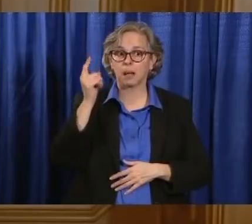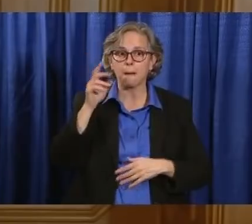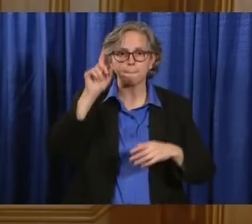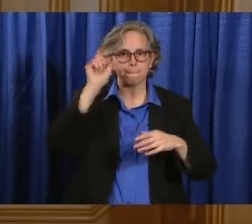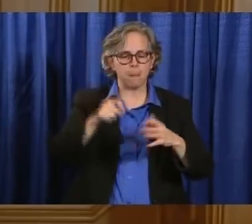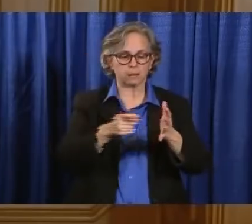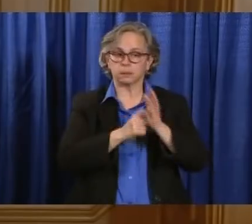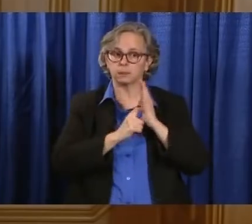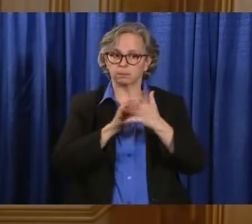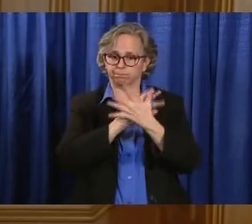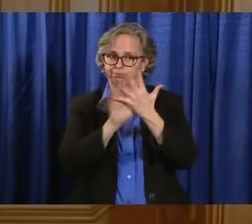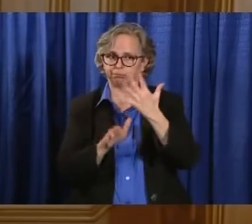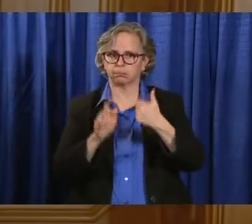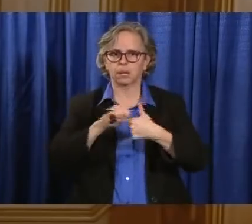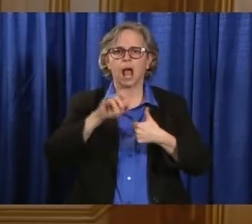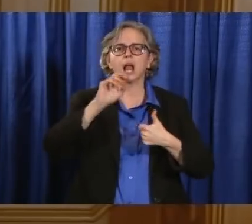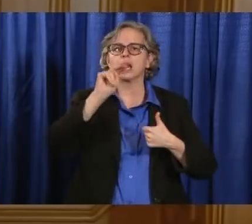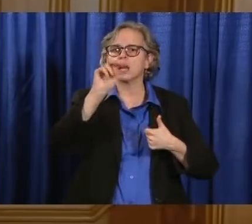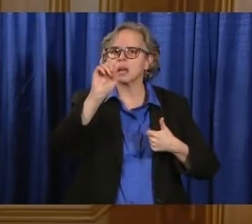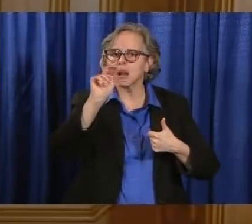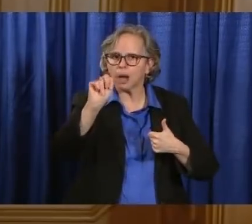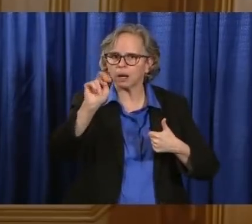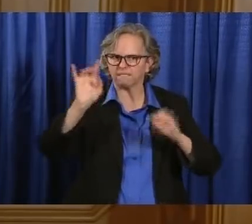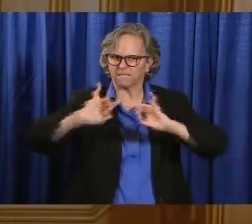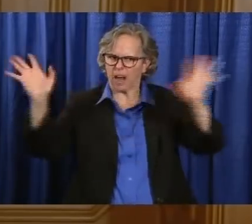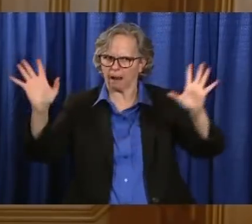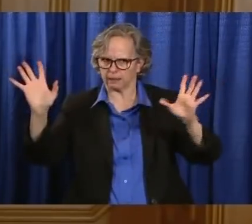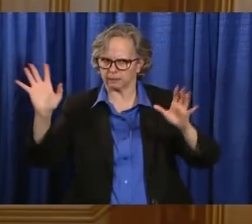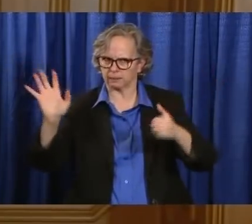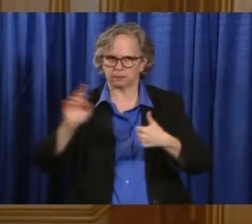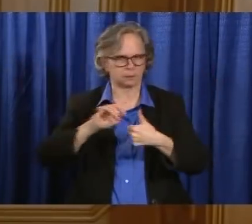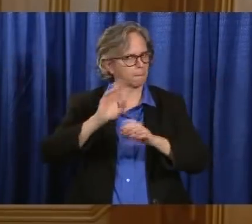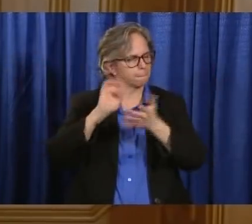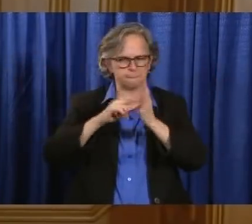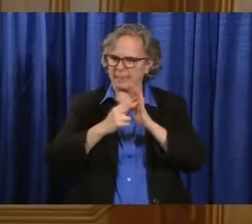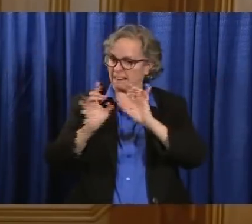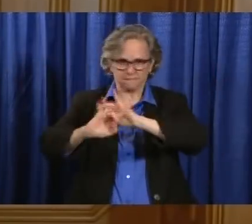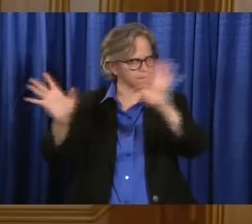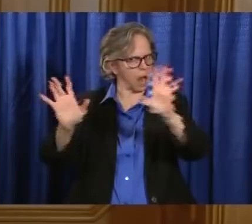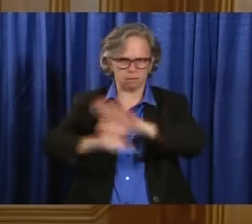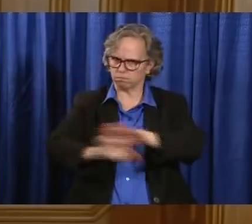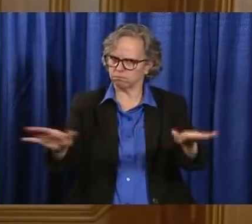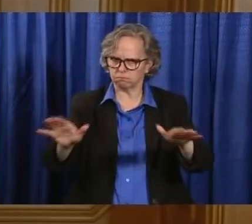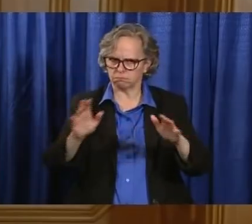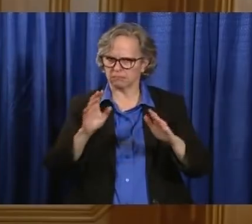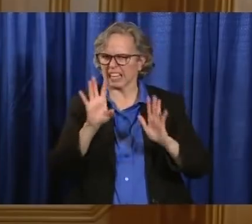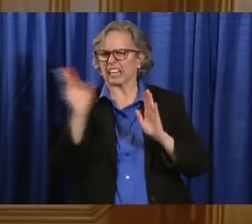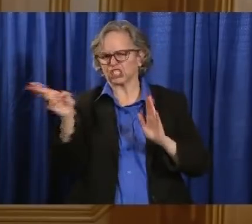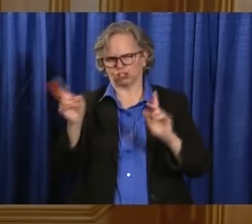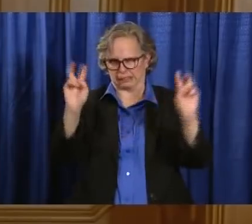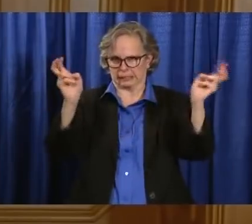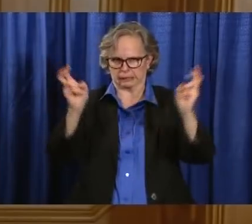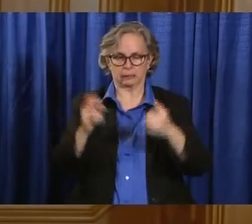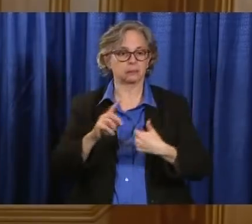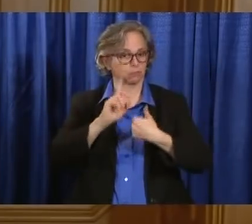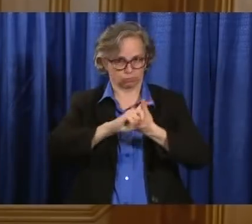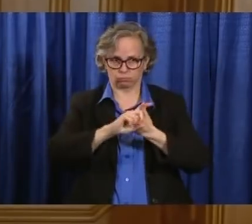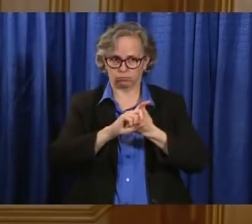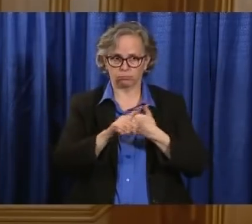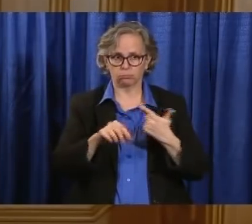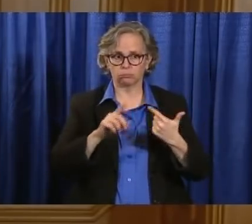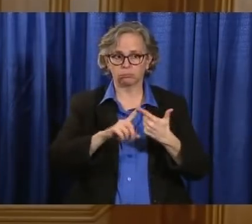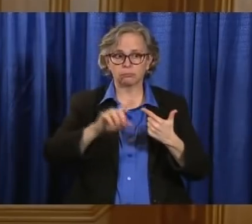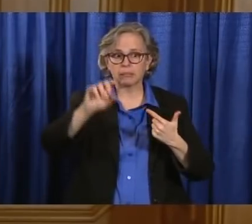These are not people who are violent. It's probably a better way of saying it. These are not people who are sex